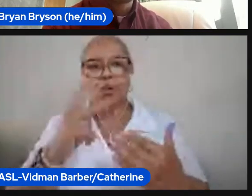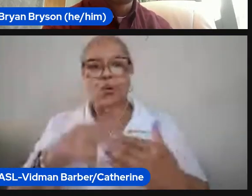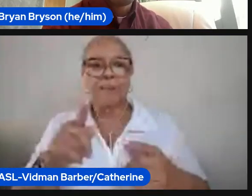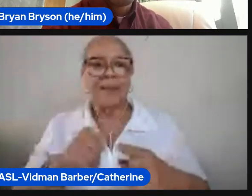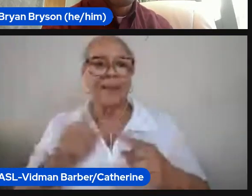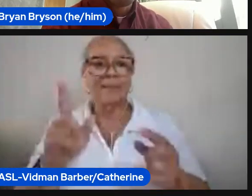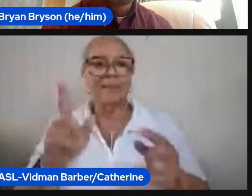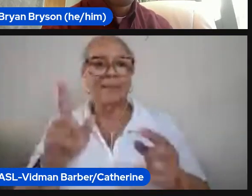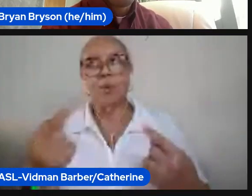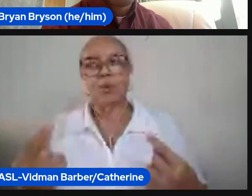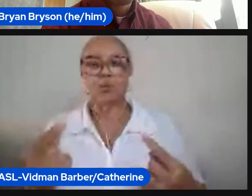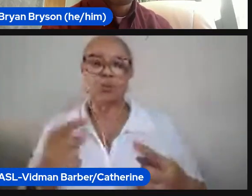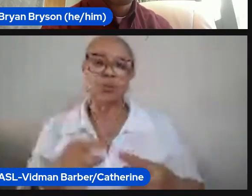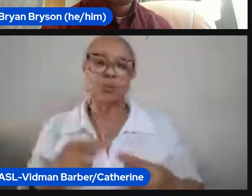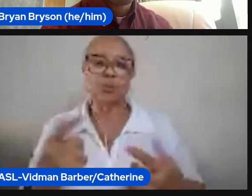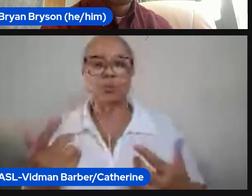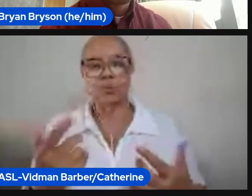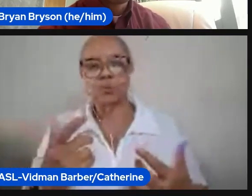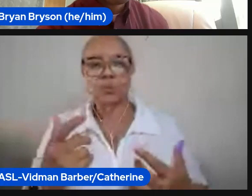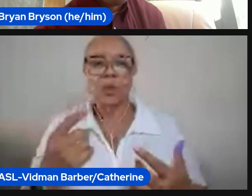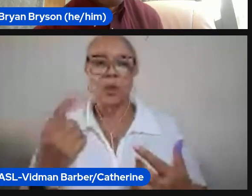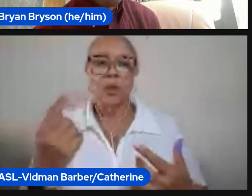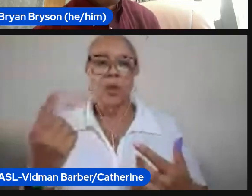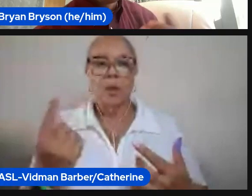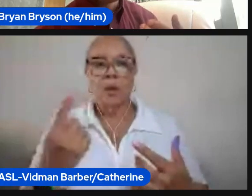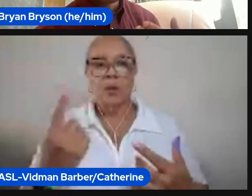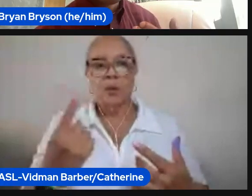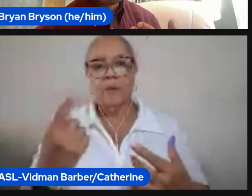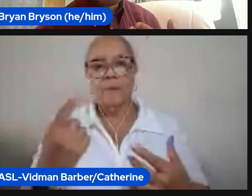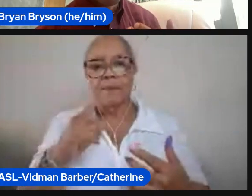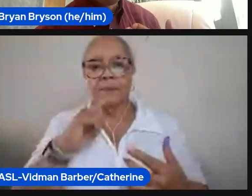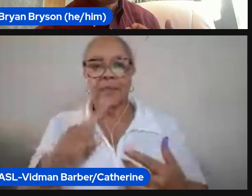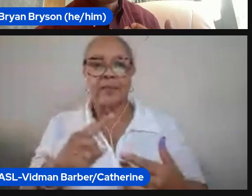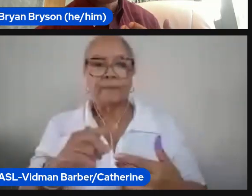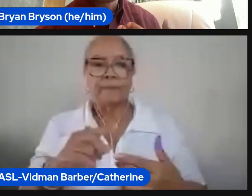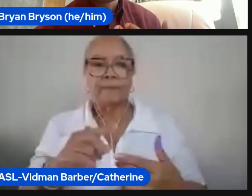opposed to ever being